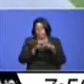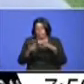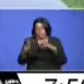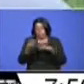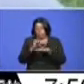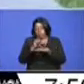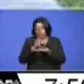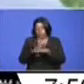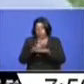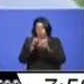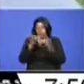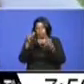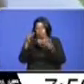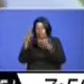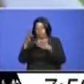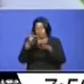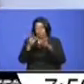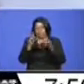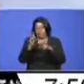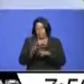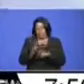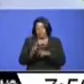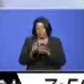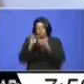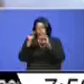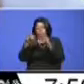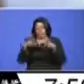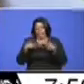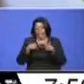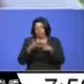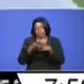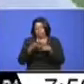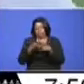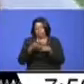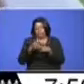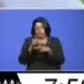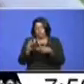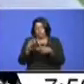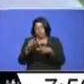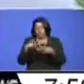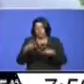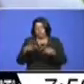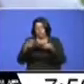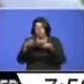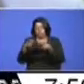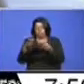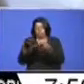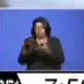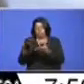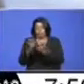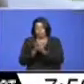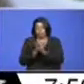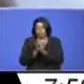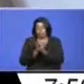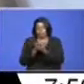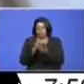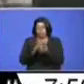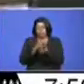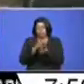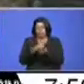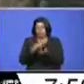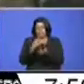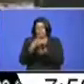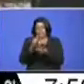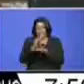and Grand Bahama so that they need a place to house their animals temporarily. We would be able to provide that for them. Dr. Pinder says when the animals